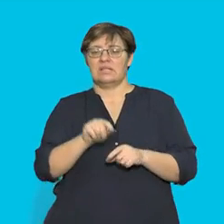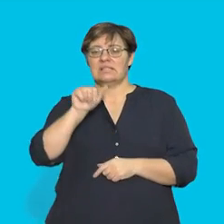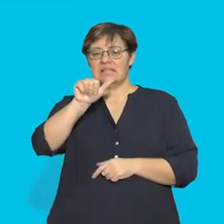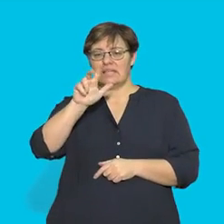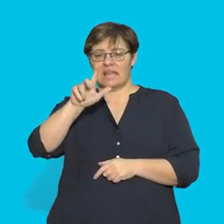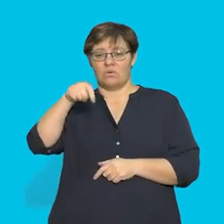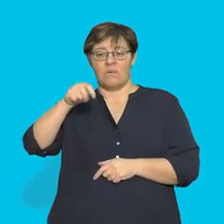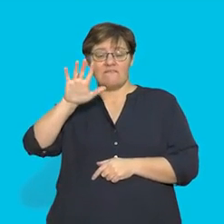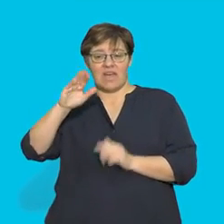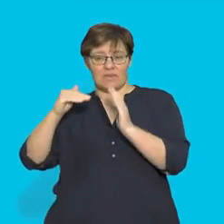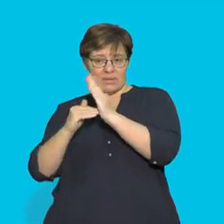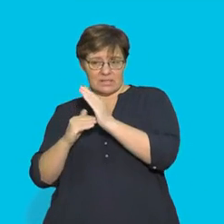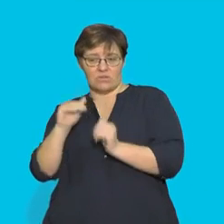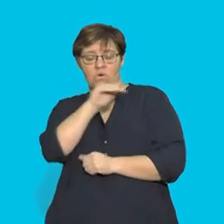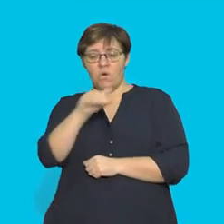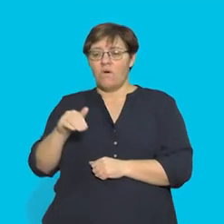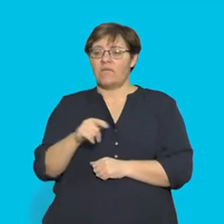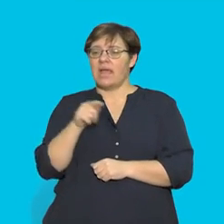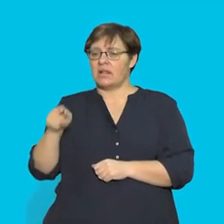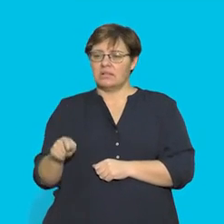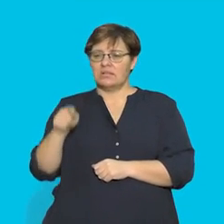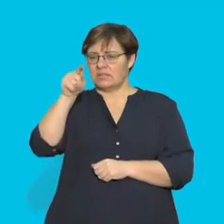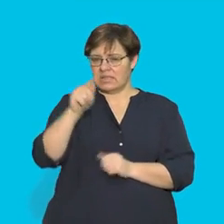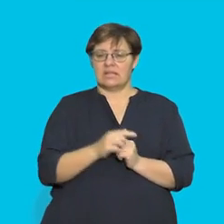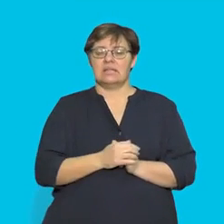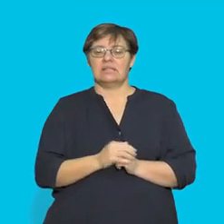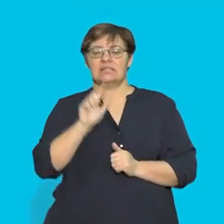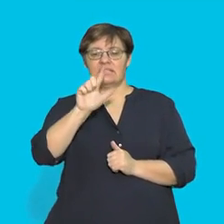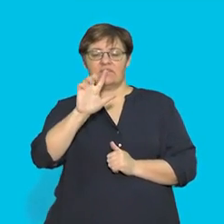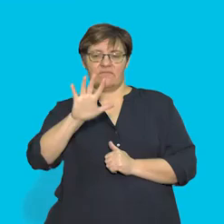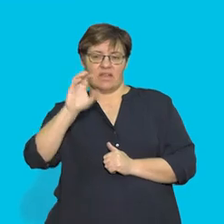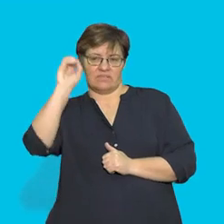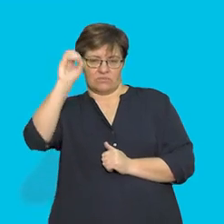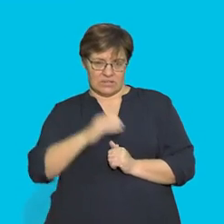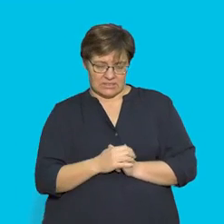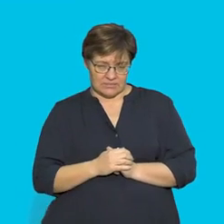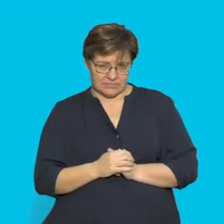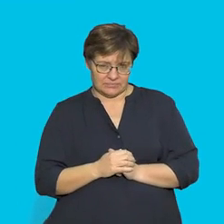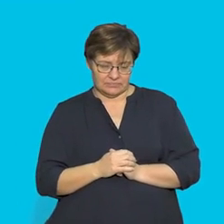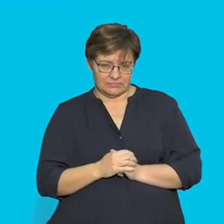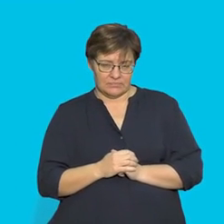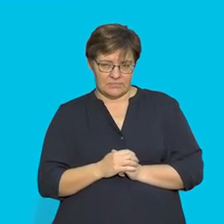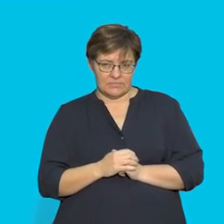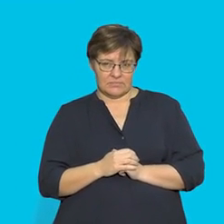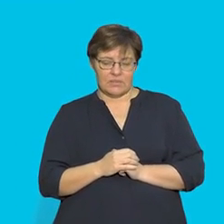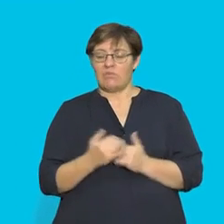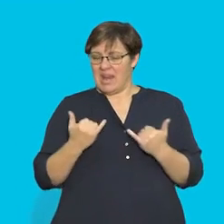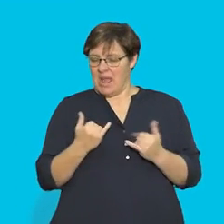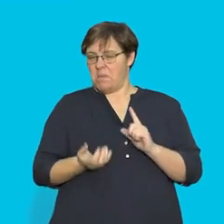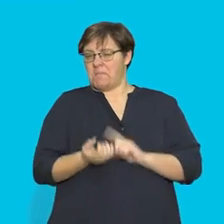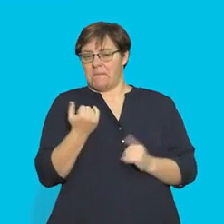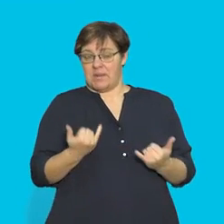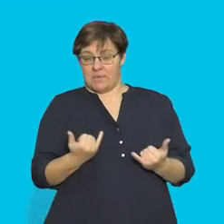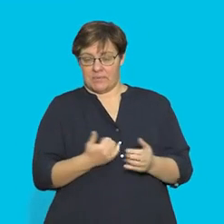68.5 meters over the angle across it, and the angle across that side is 75 degrees. That's the one we